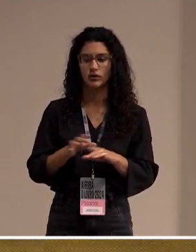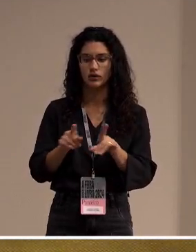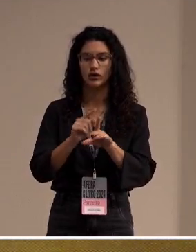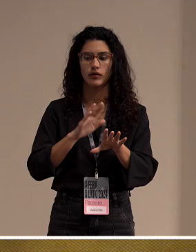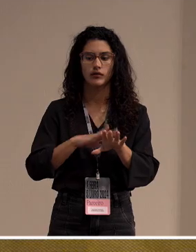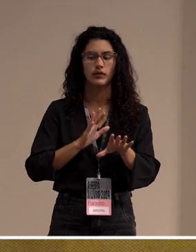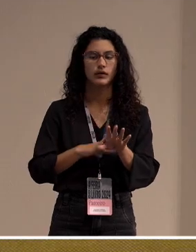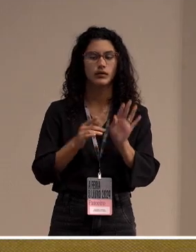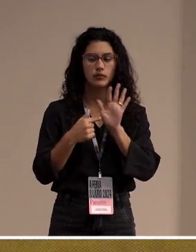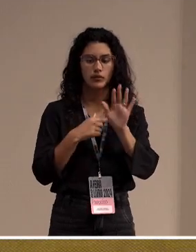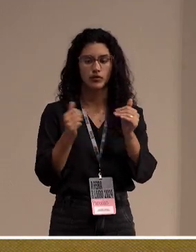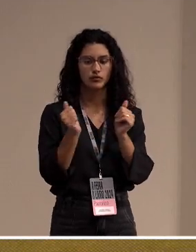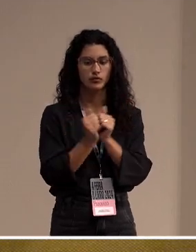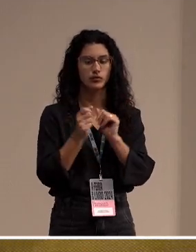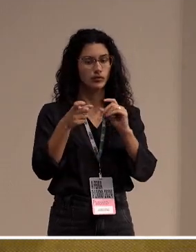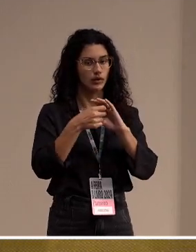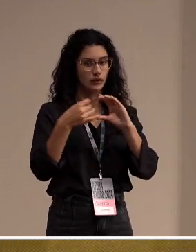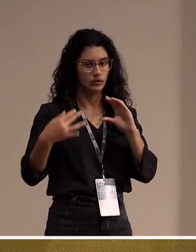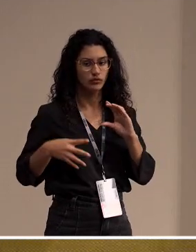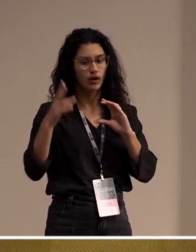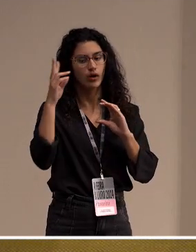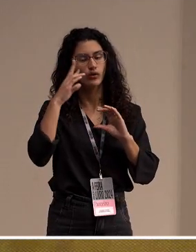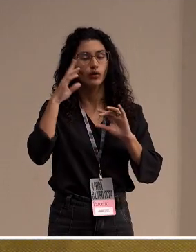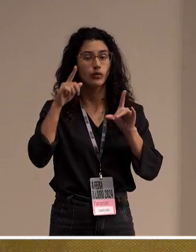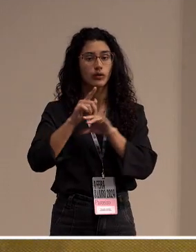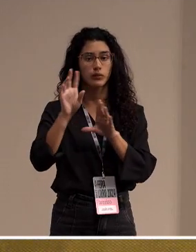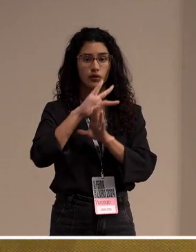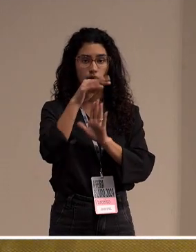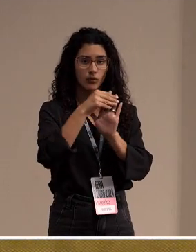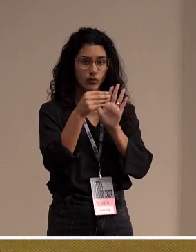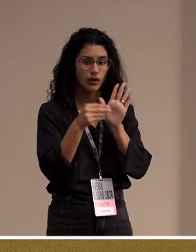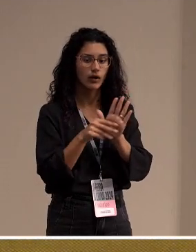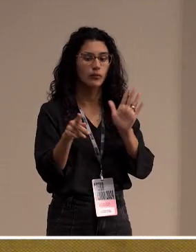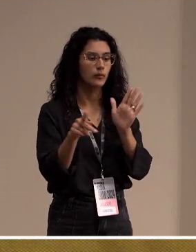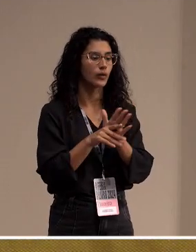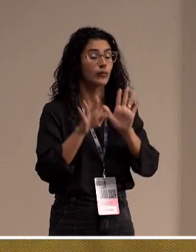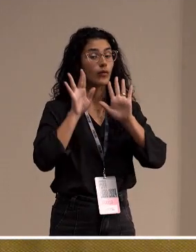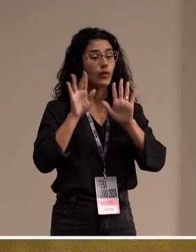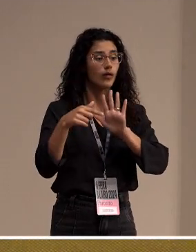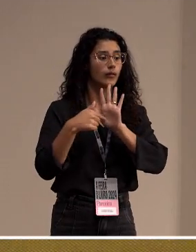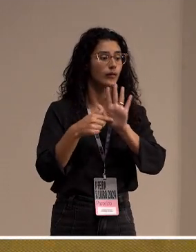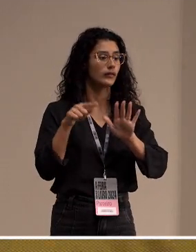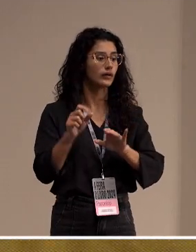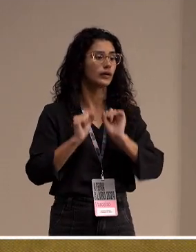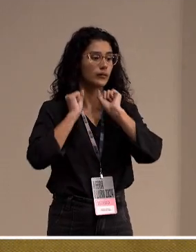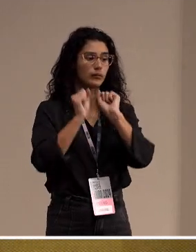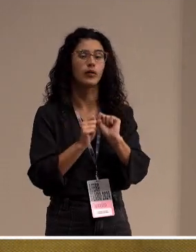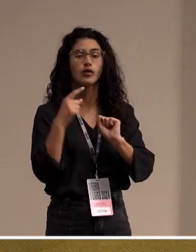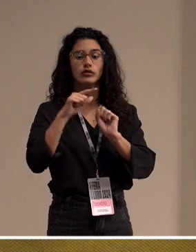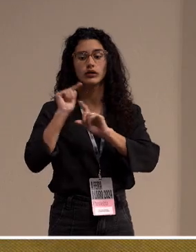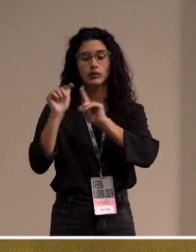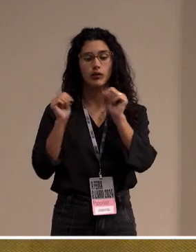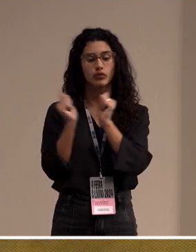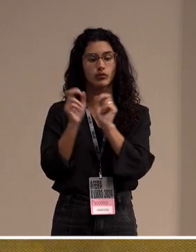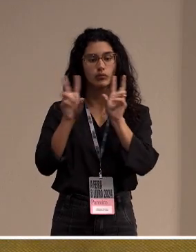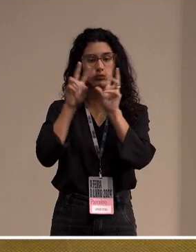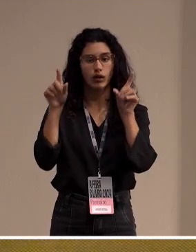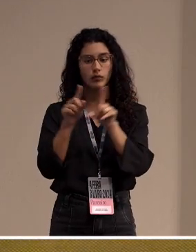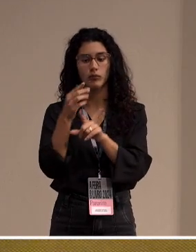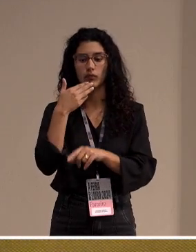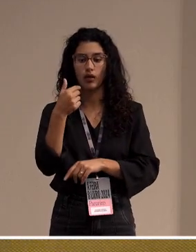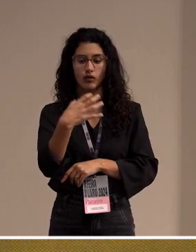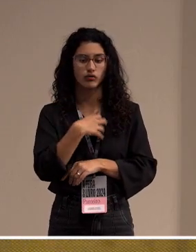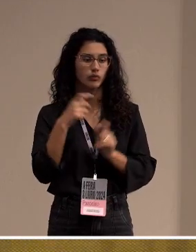put it between covers, and say, here it is. You can settle this argument however you see fit.